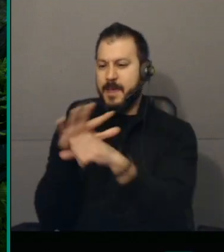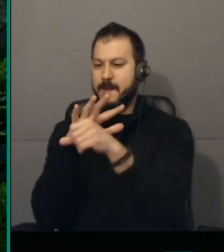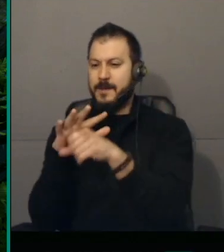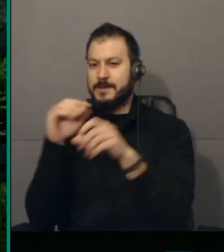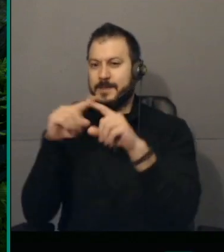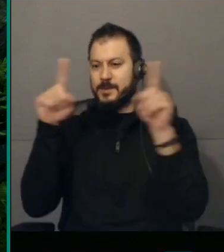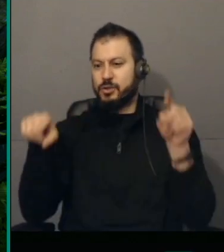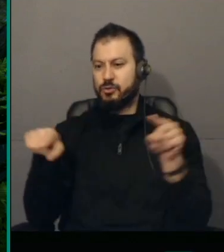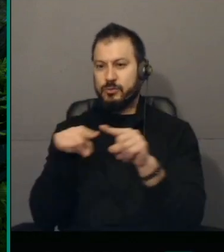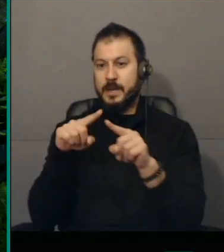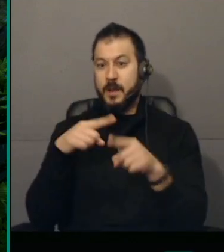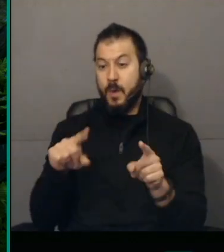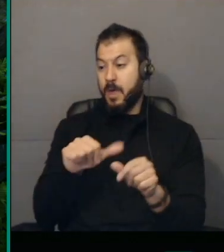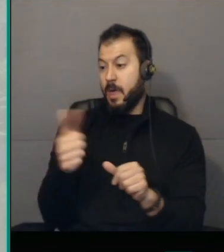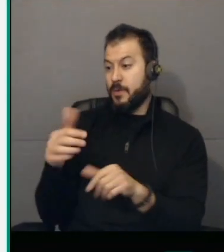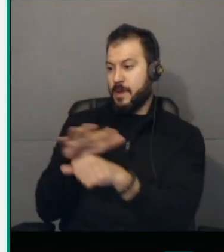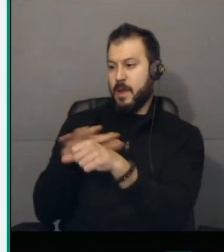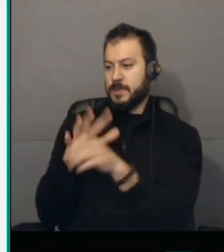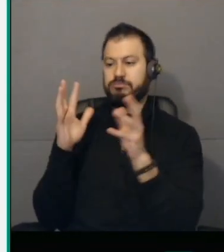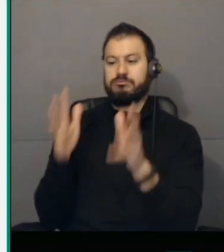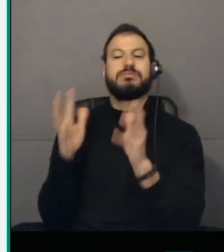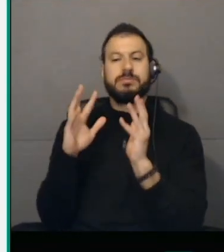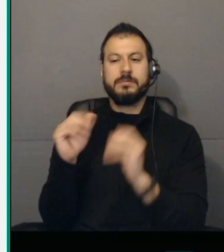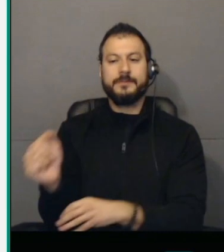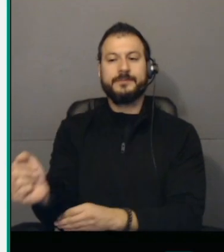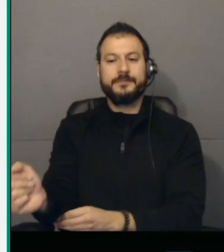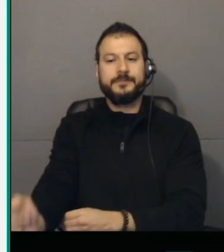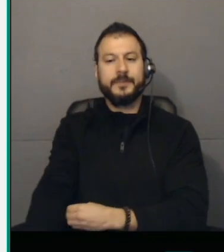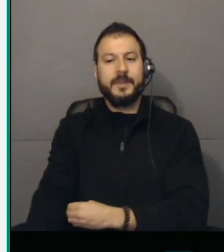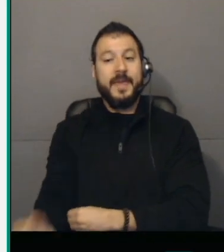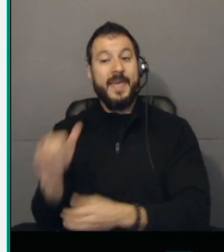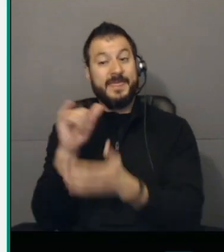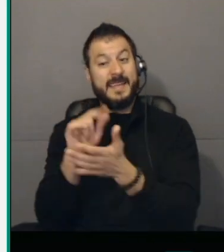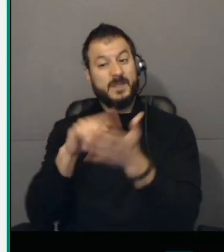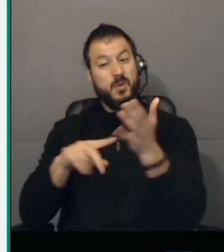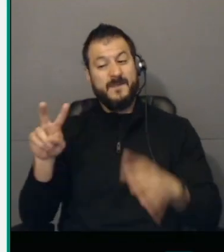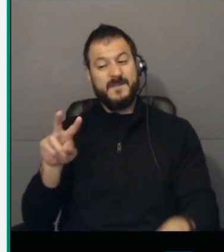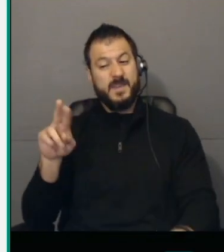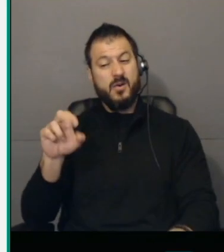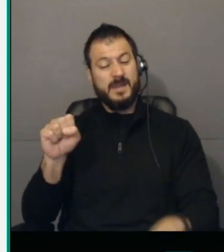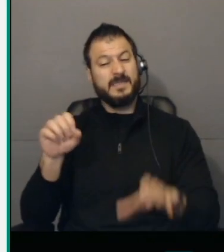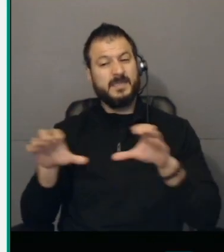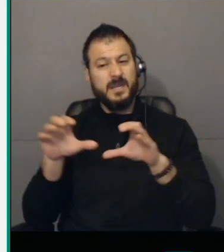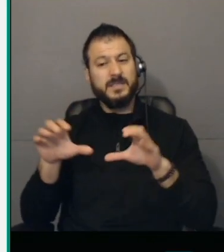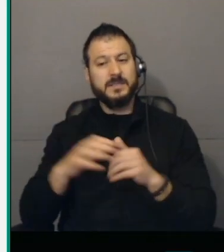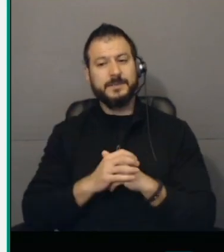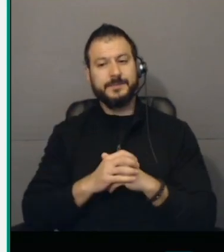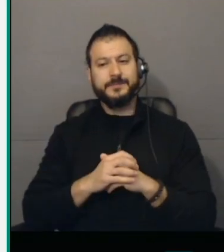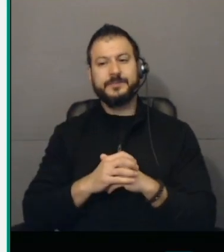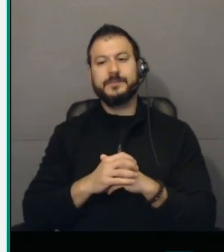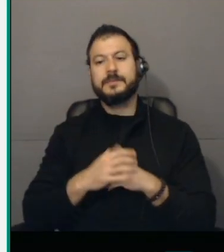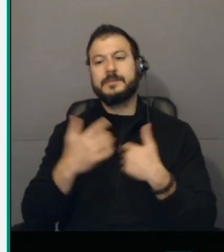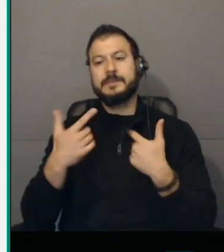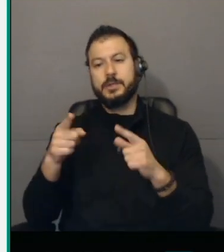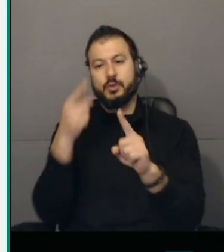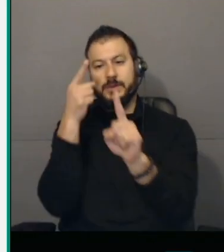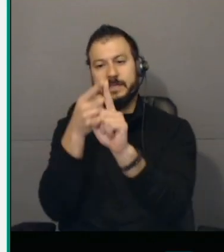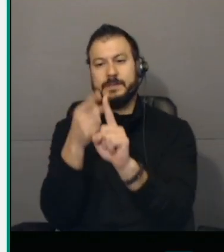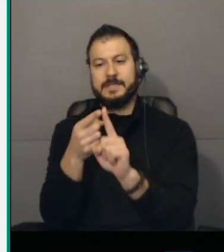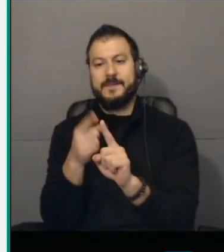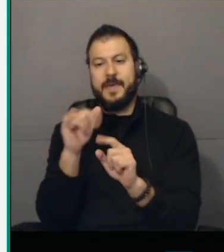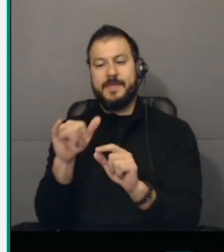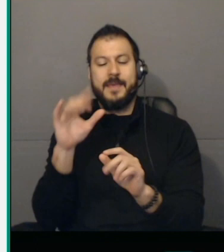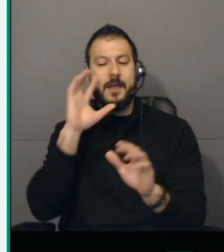while leaving other areas untouched. And that's exactly what variable rate shading does. It allows you to specify